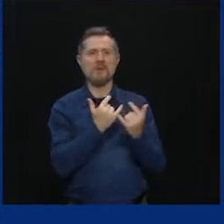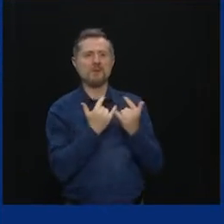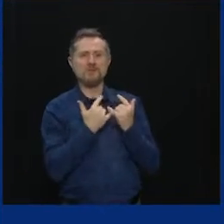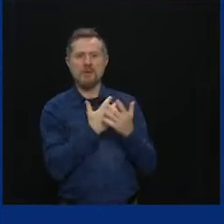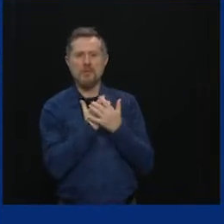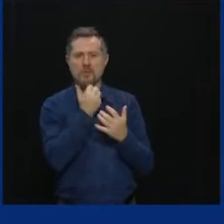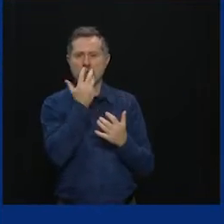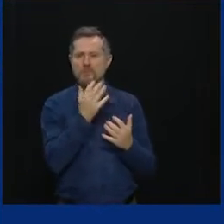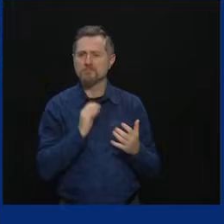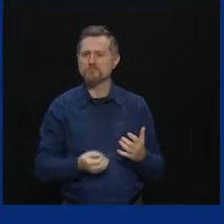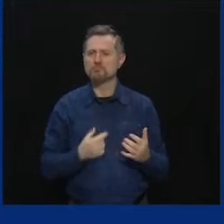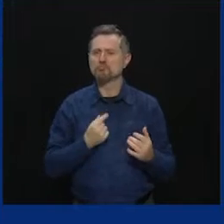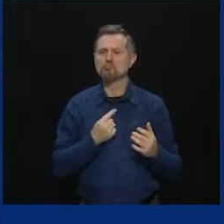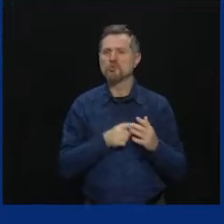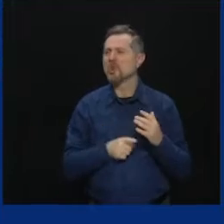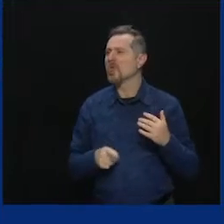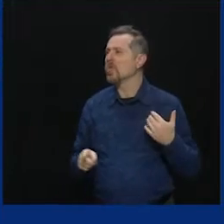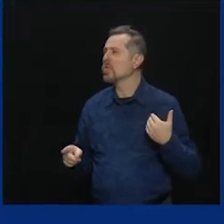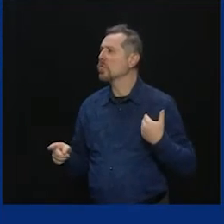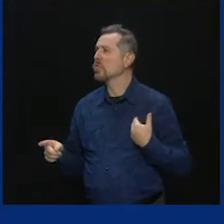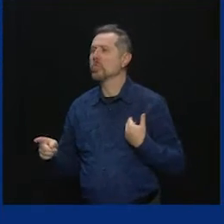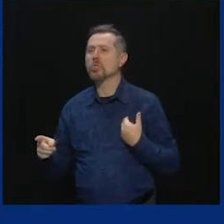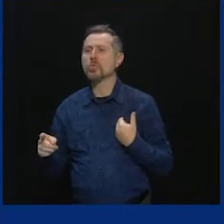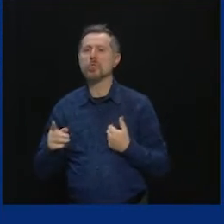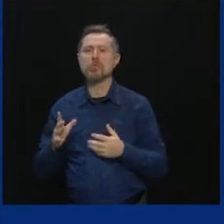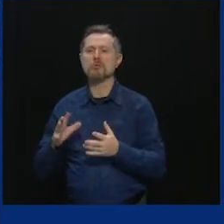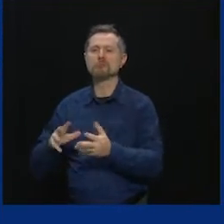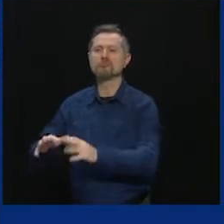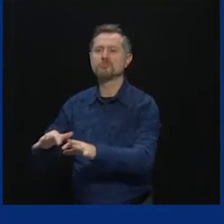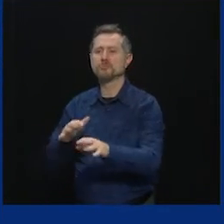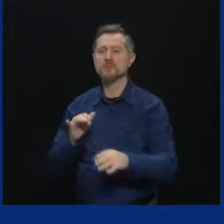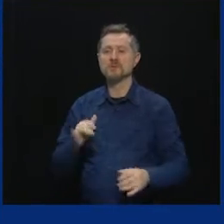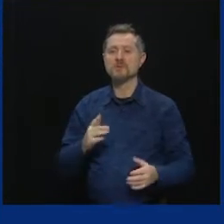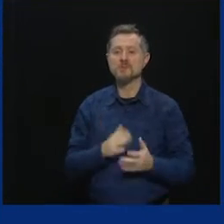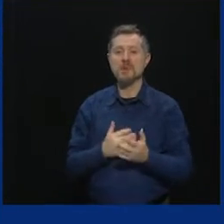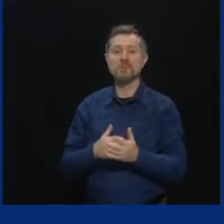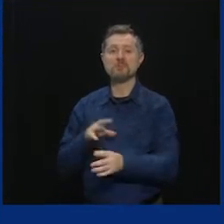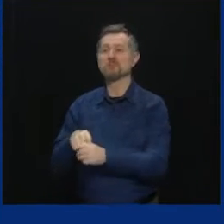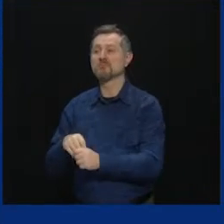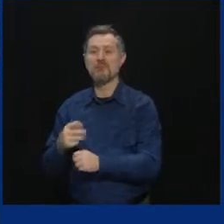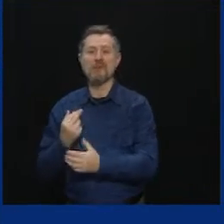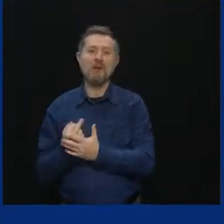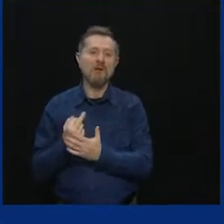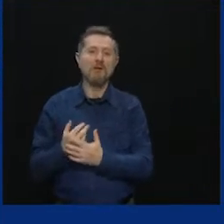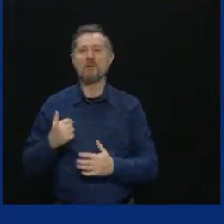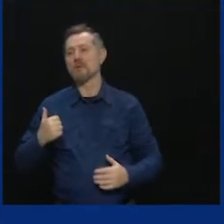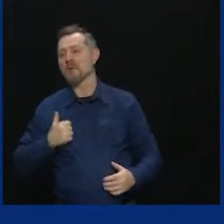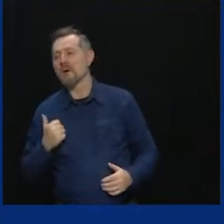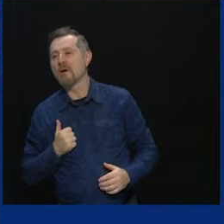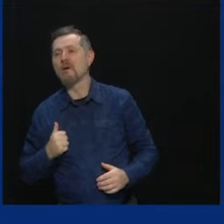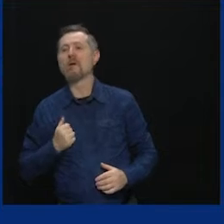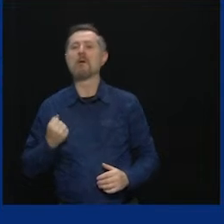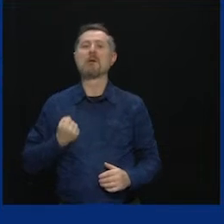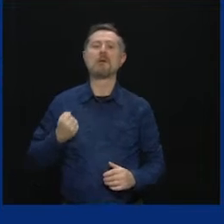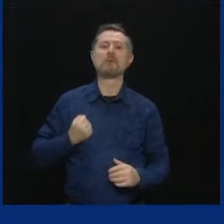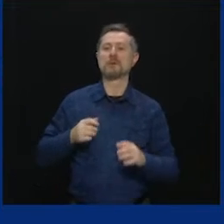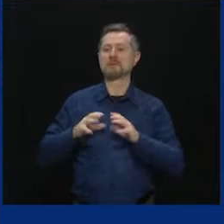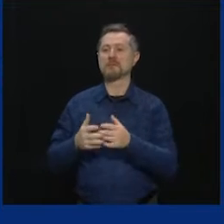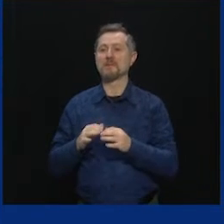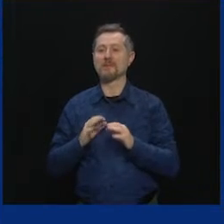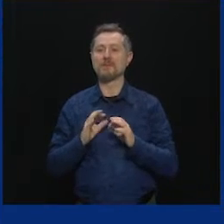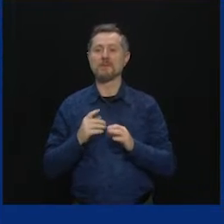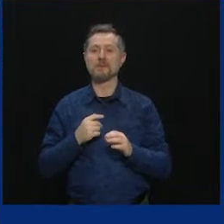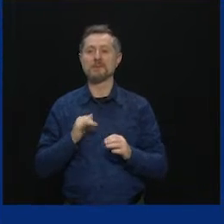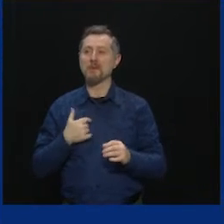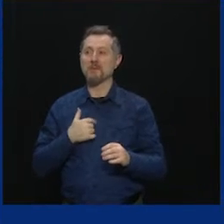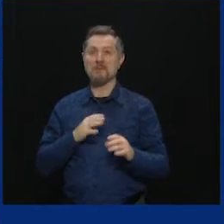out to the streets. And sometimes that gang ends up being their family substitutes. And they're getting that sense that they matter, that they have